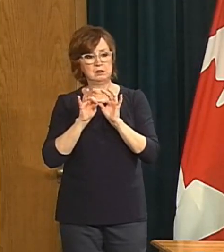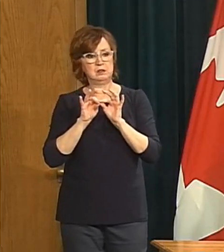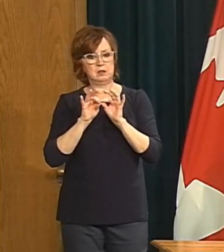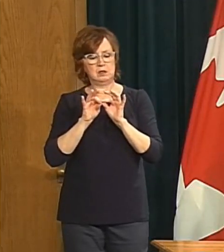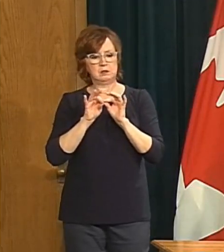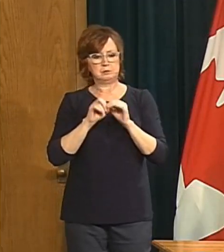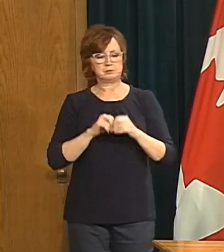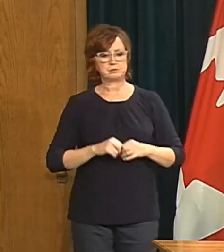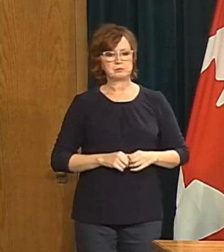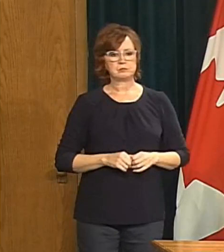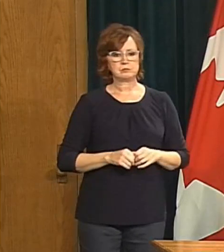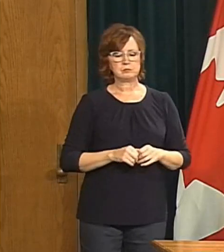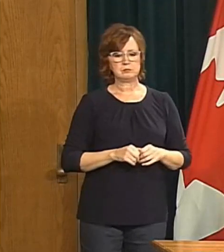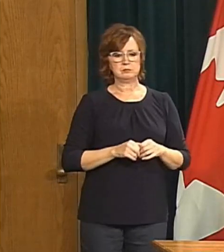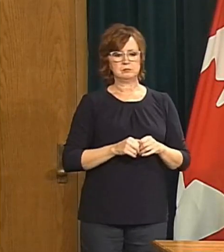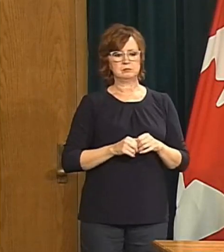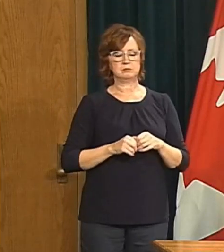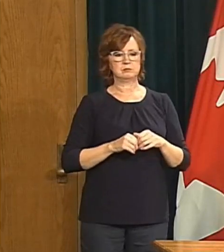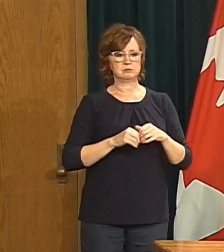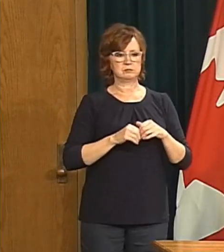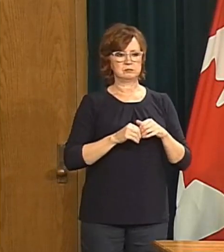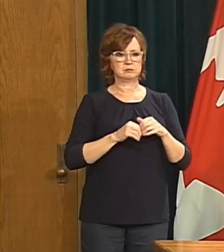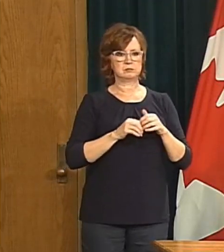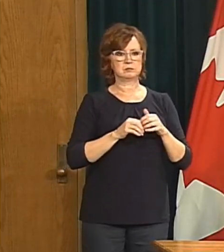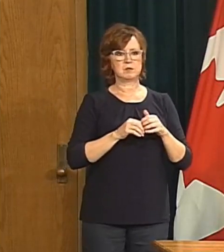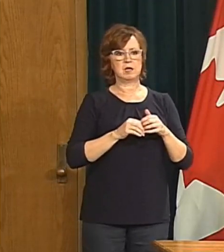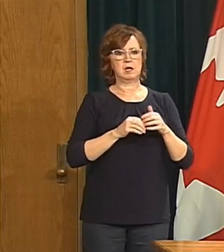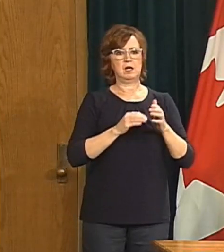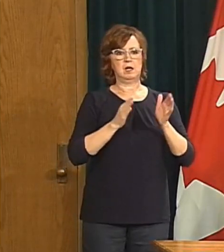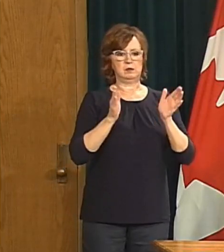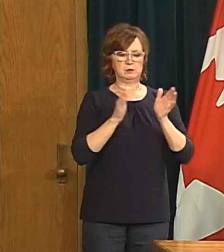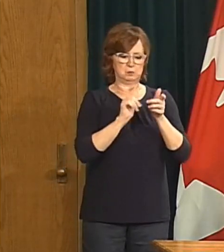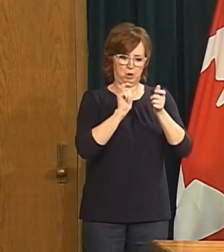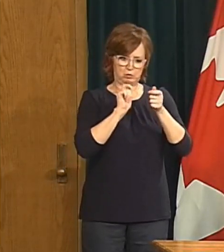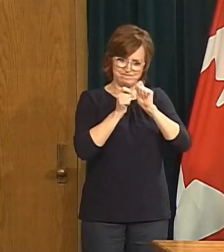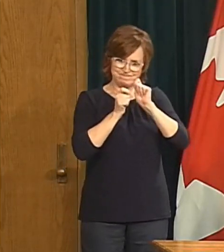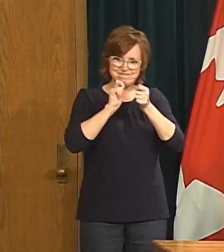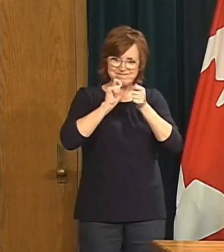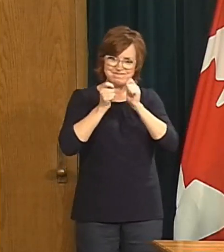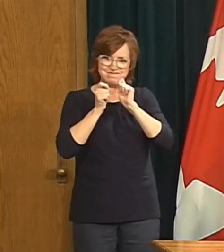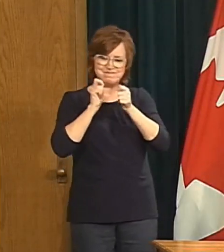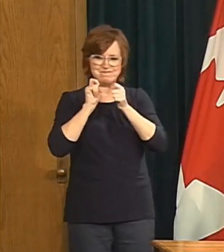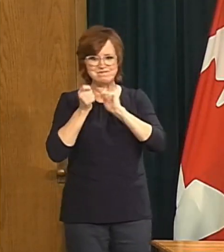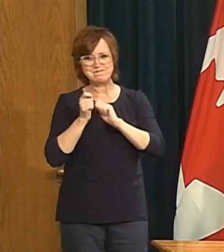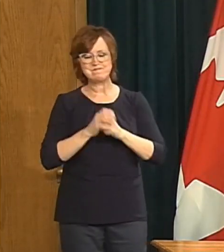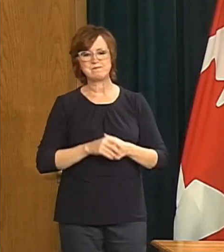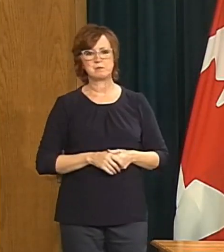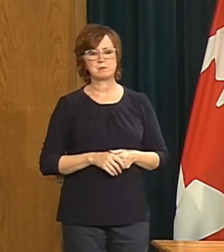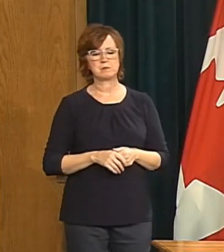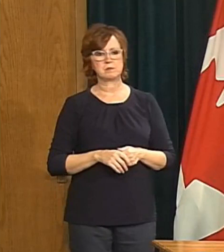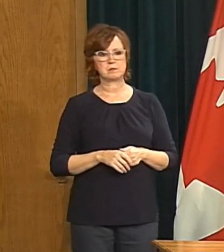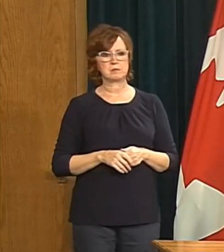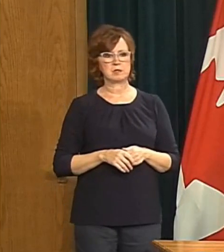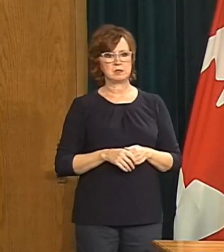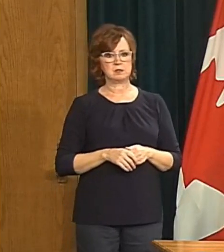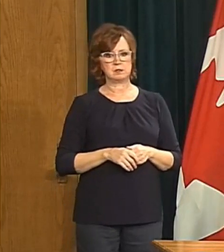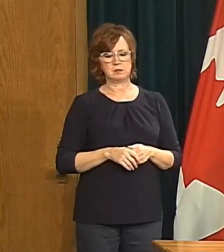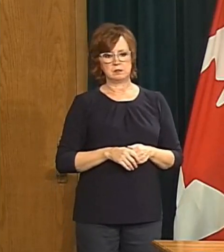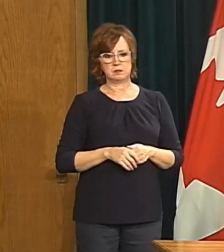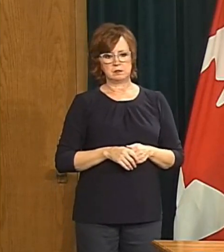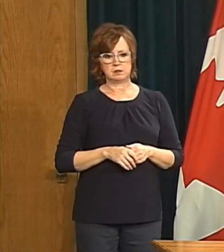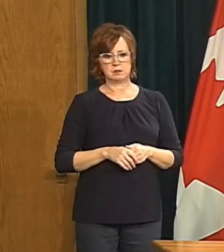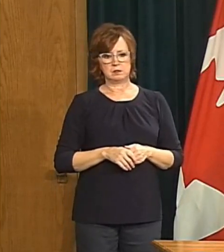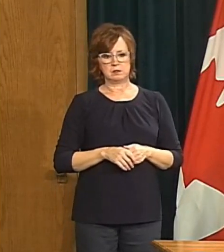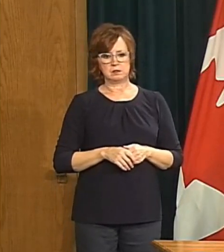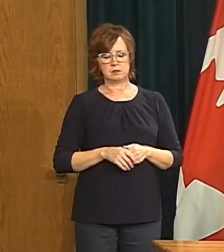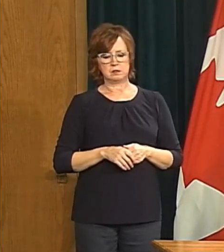stepwise fashion. And like I said earlier, even going back to work, at some point over the next weeks to months, will still